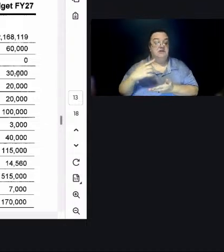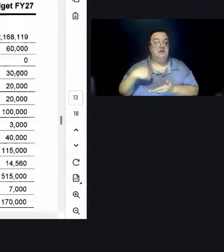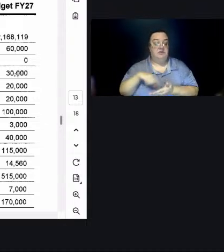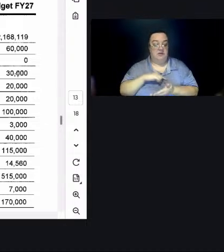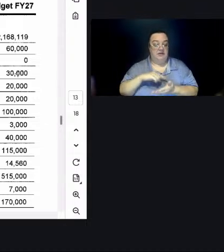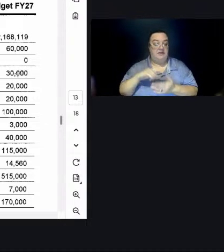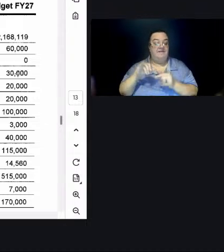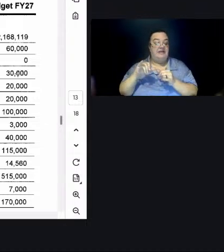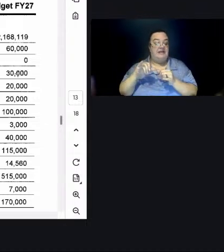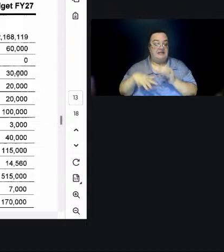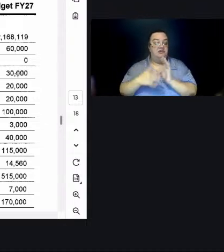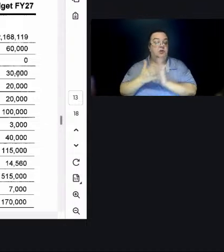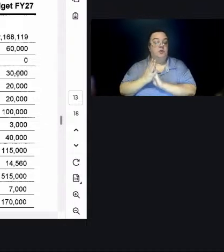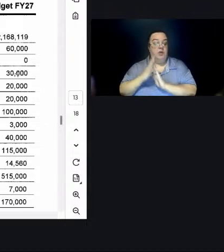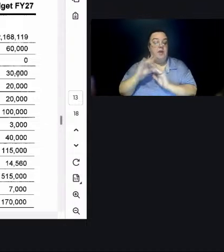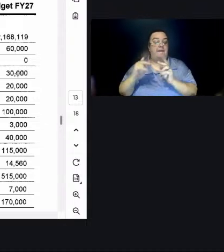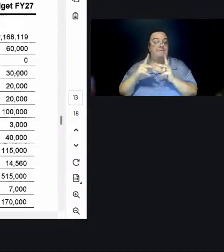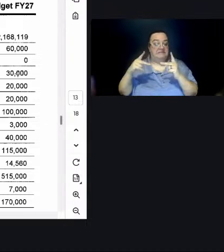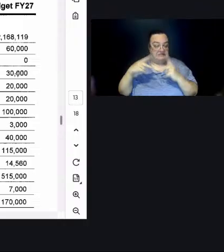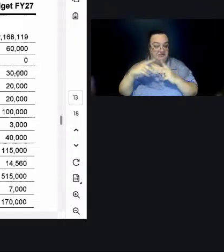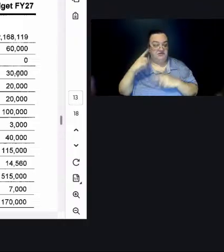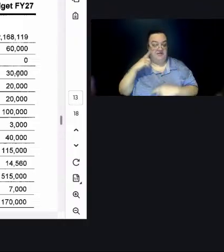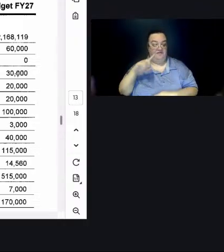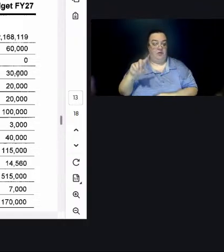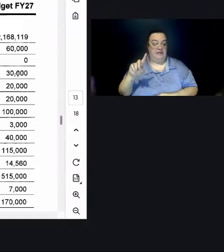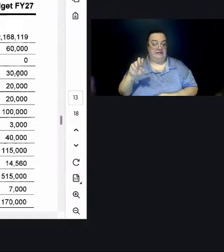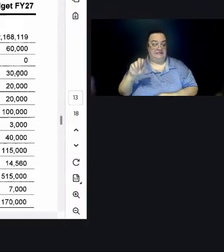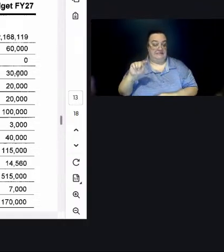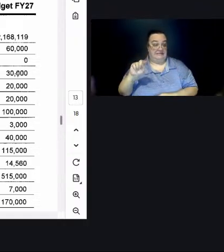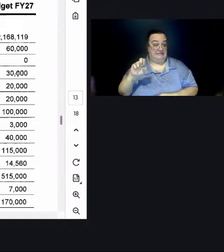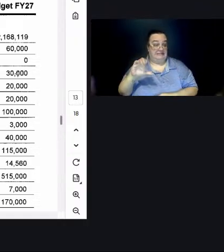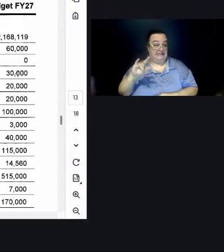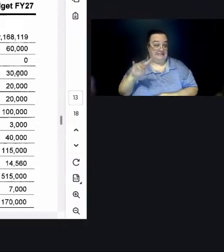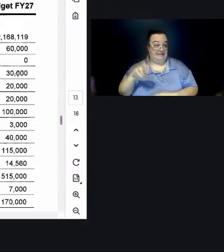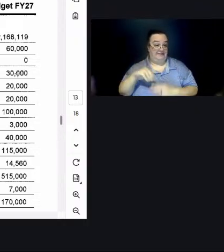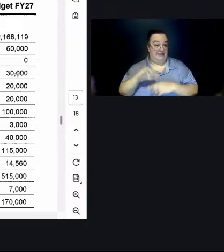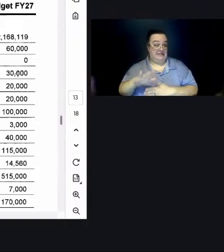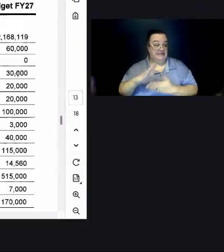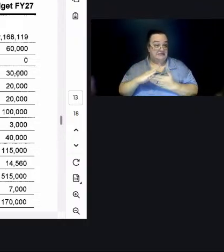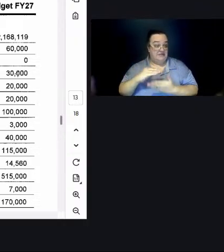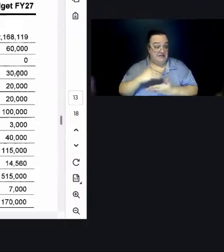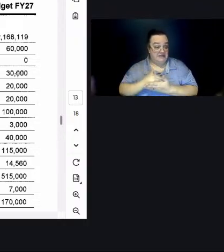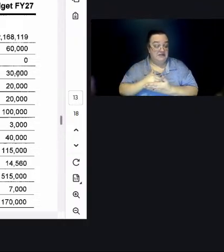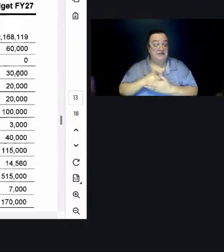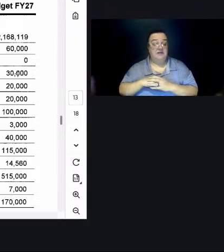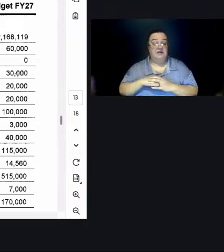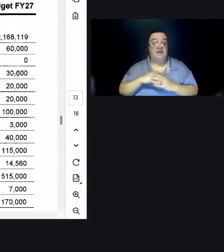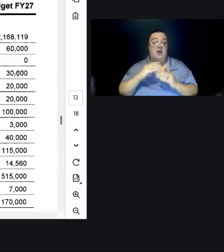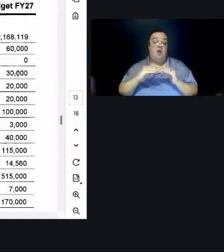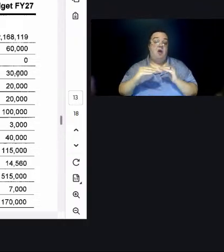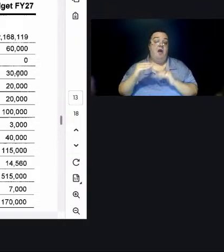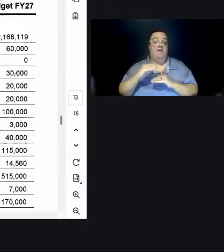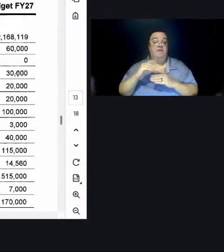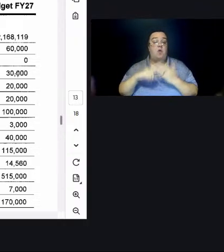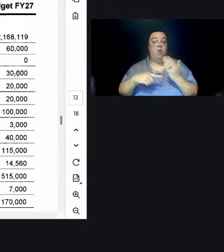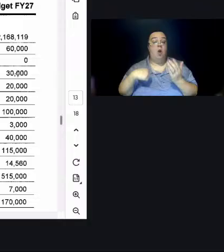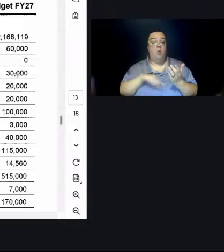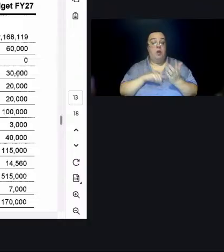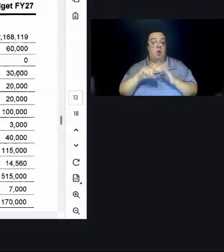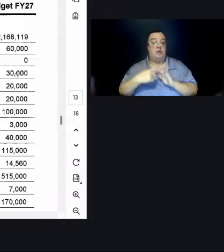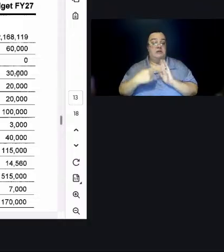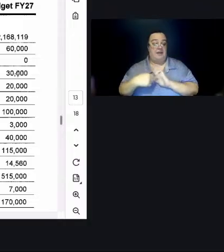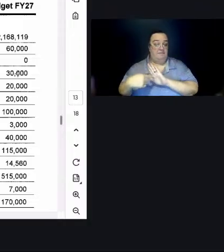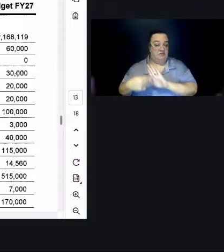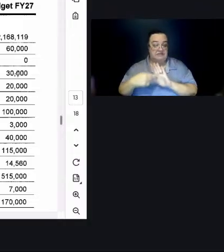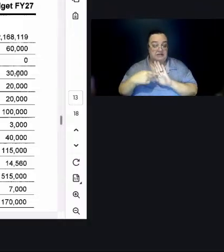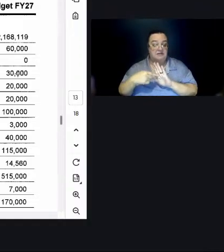for the detective in this budget over what we had presented originally. We still